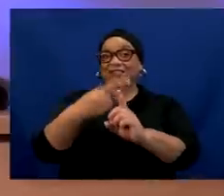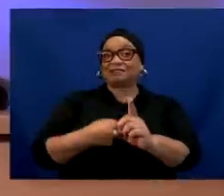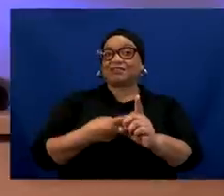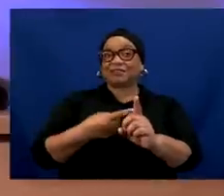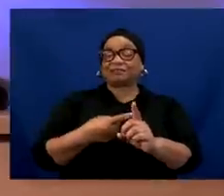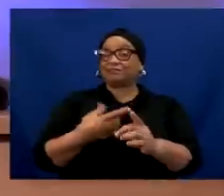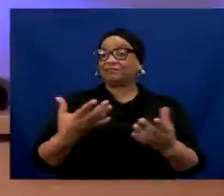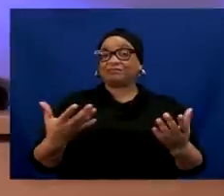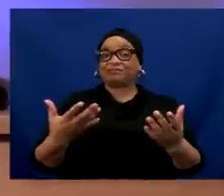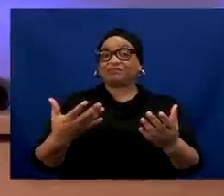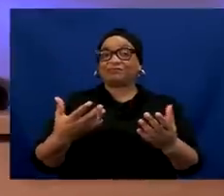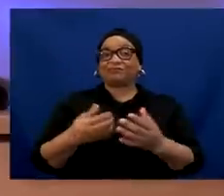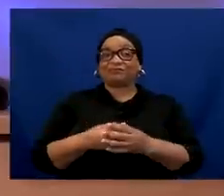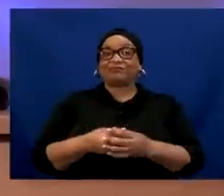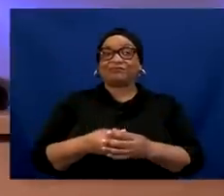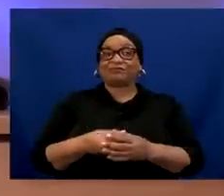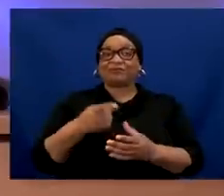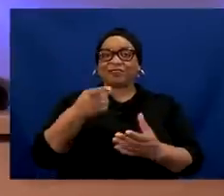Yeah, that's it.